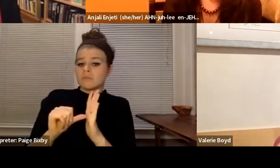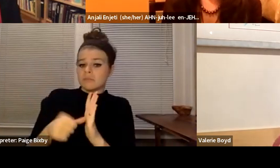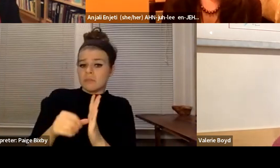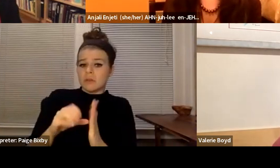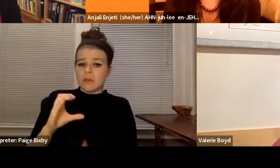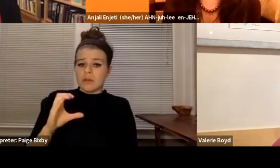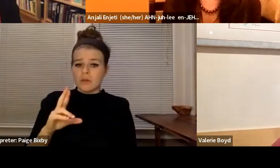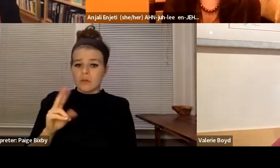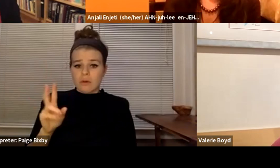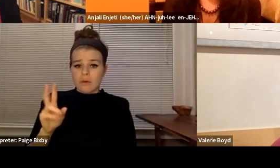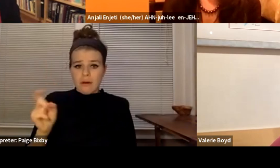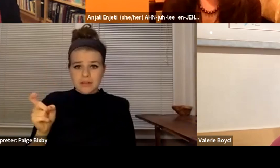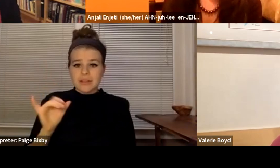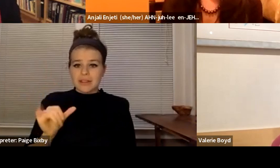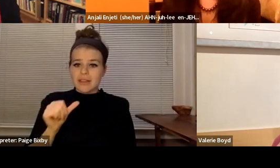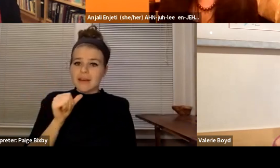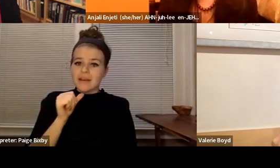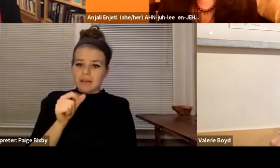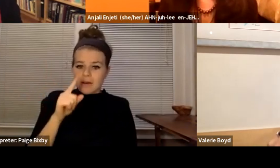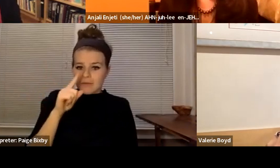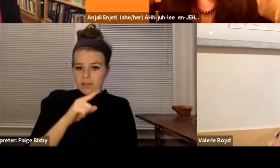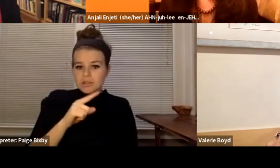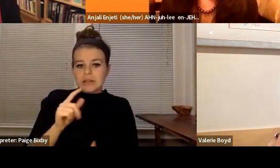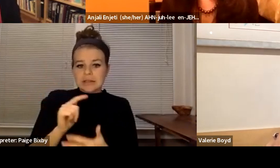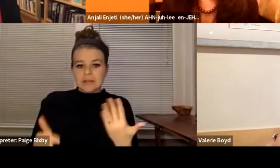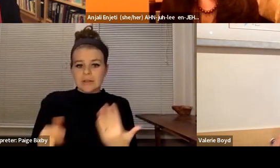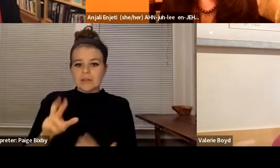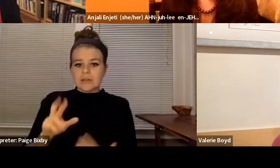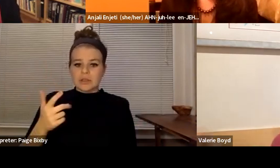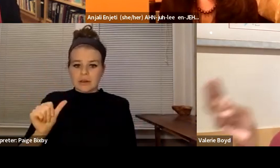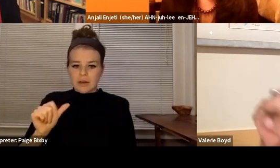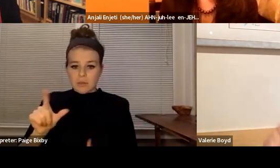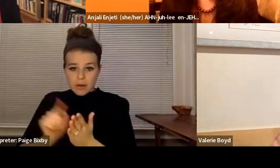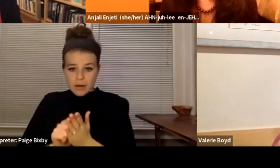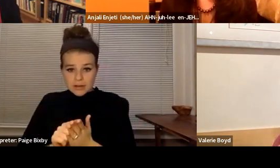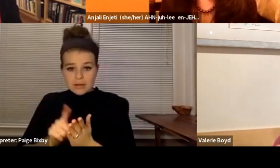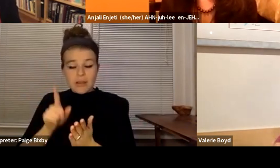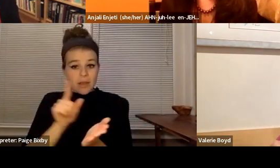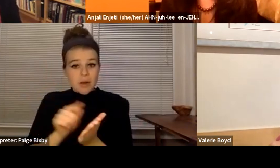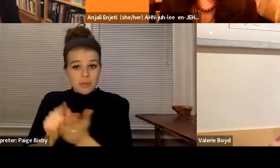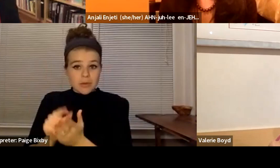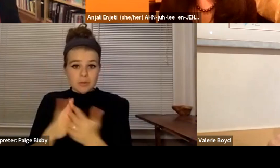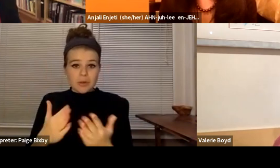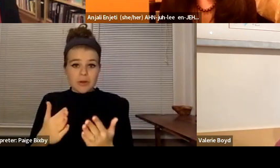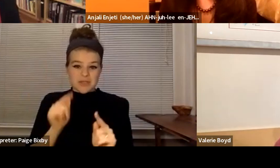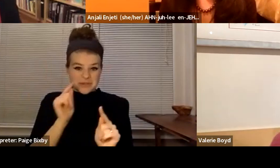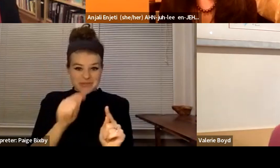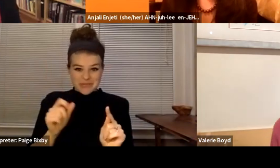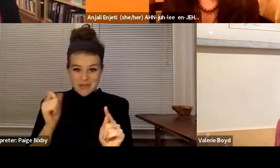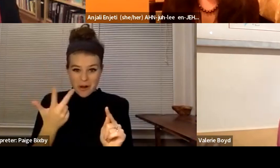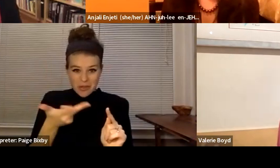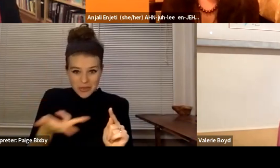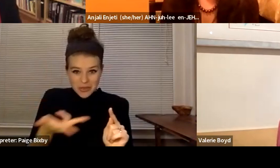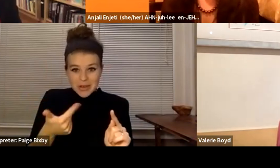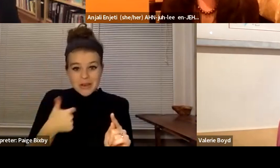the nonfiction series at UGA Press, published books by all three of you. So I